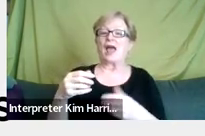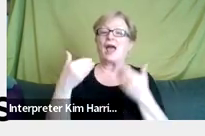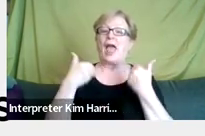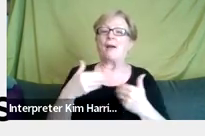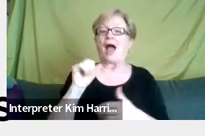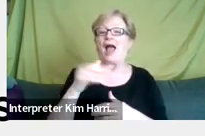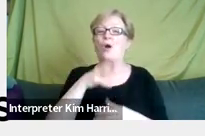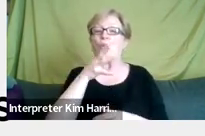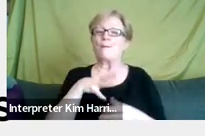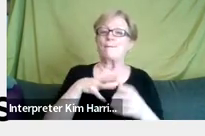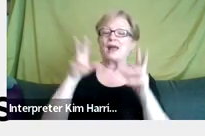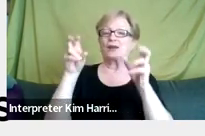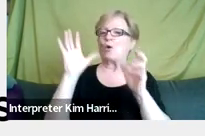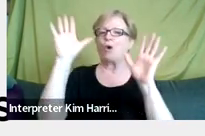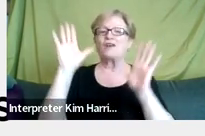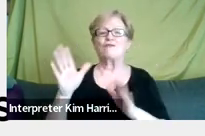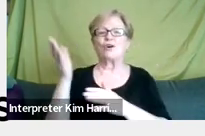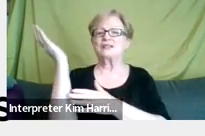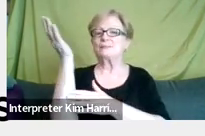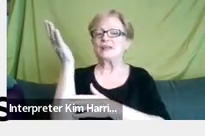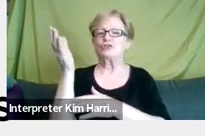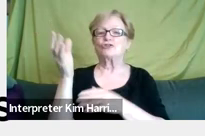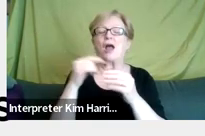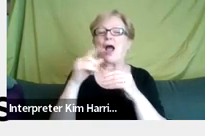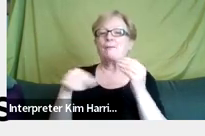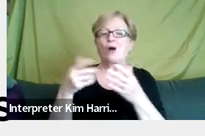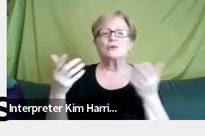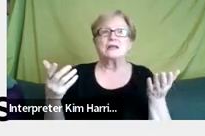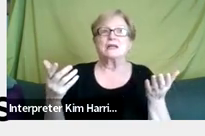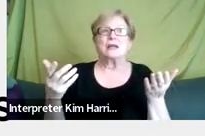great speech about the